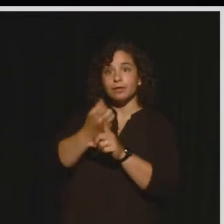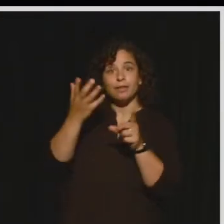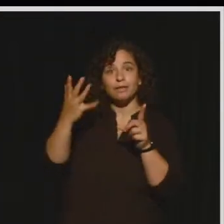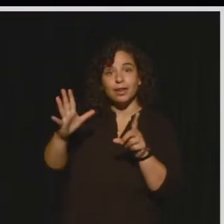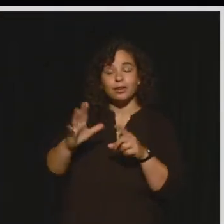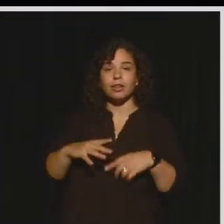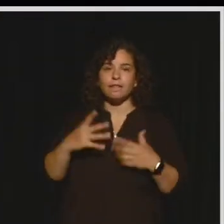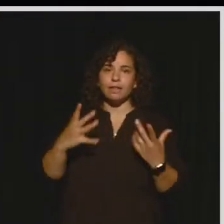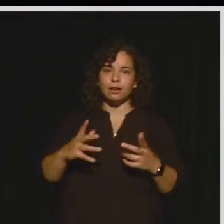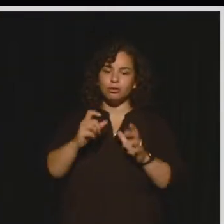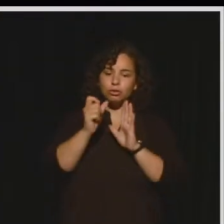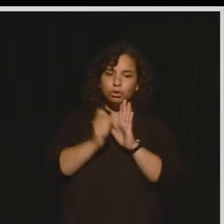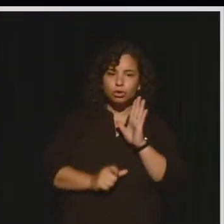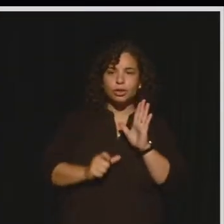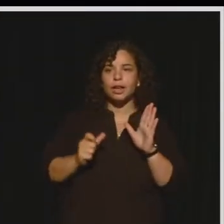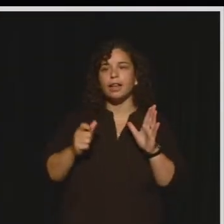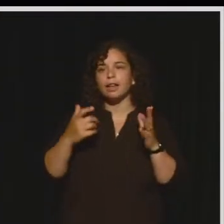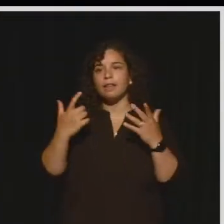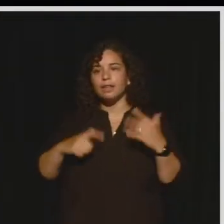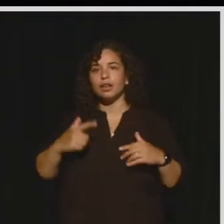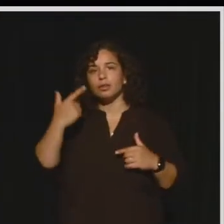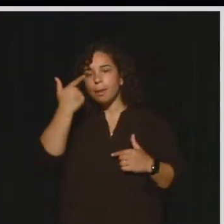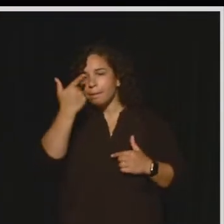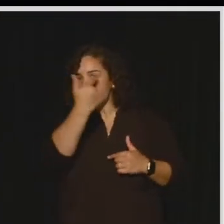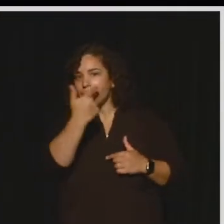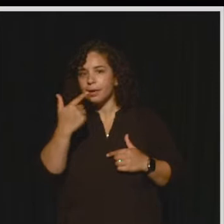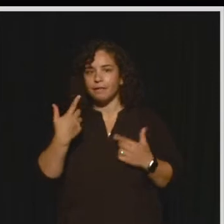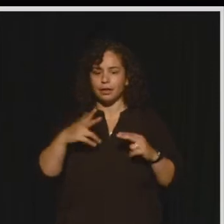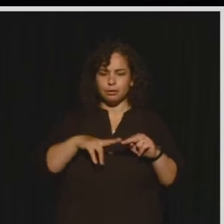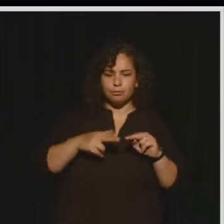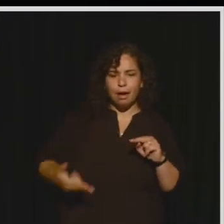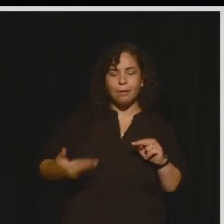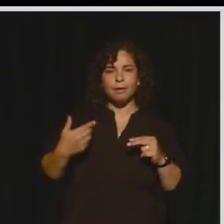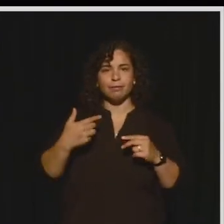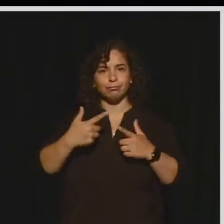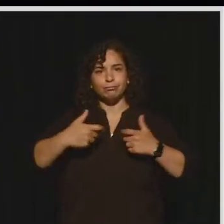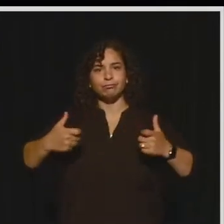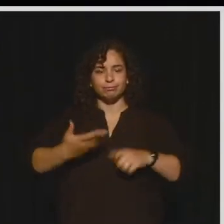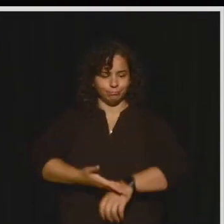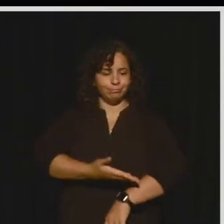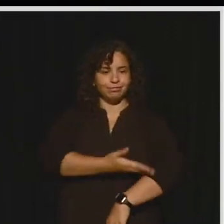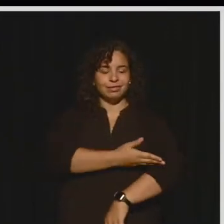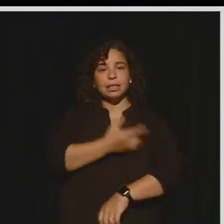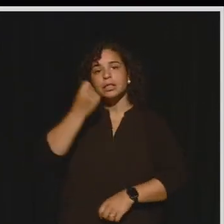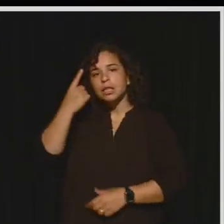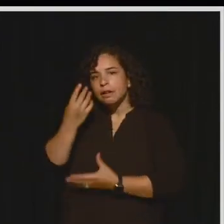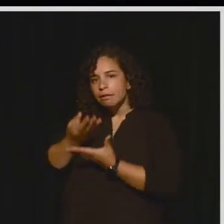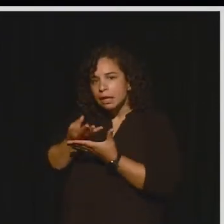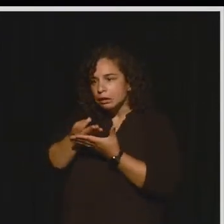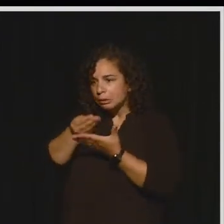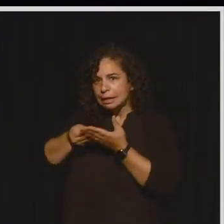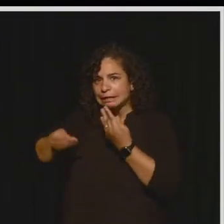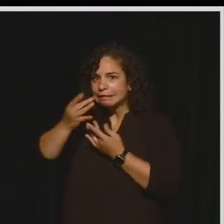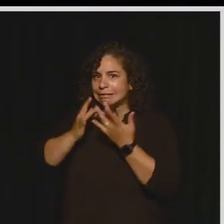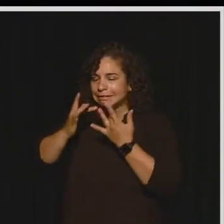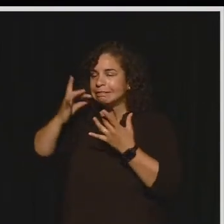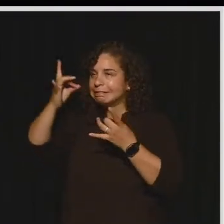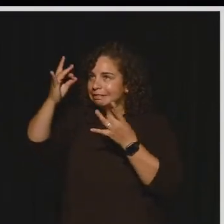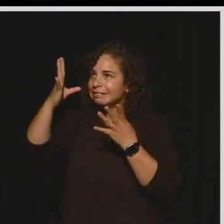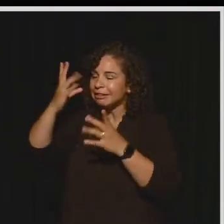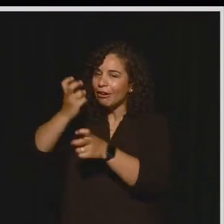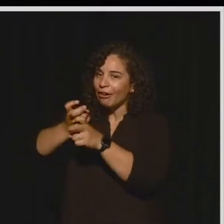eye surgery, I got a puppy, I lost 25 pounds. So aside from the financial stress, which is very real, everything else has been